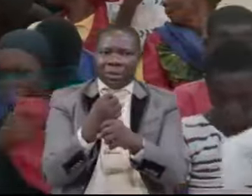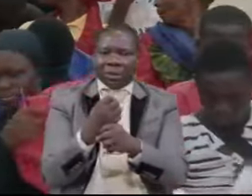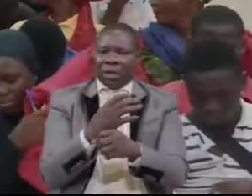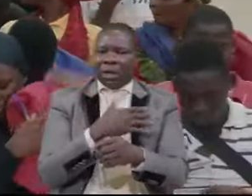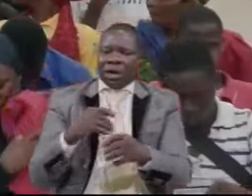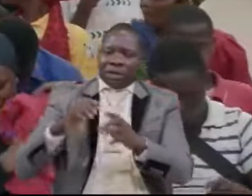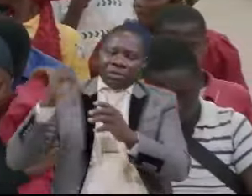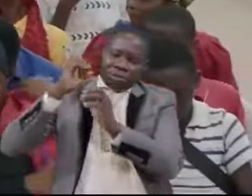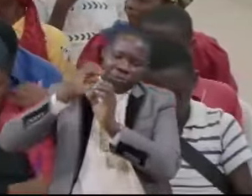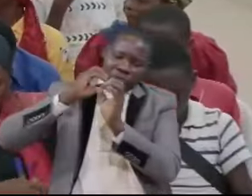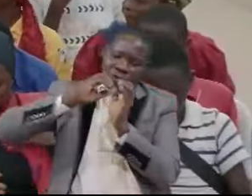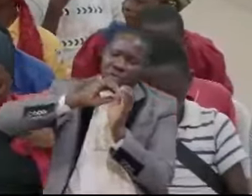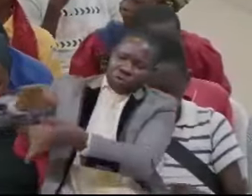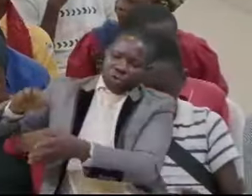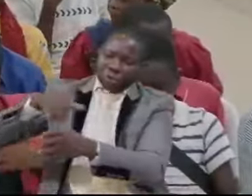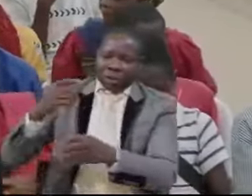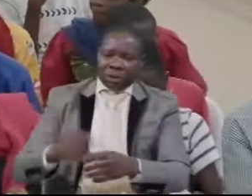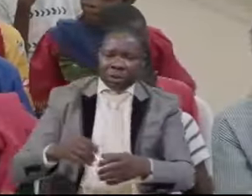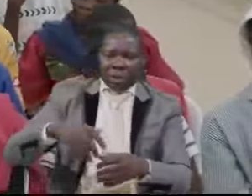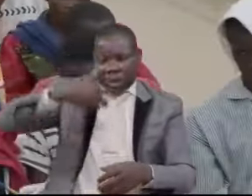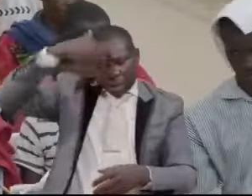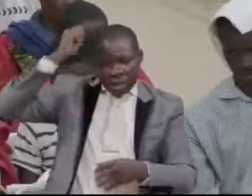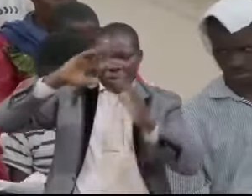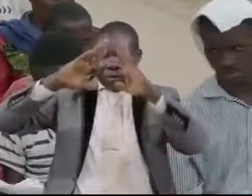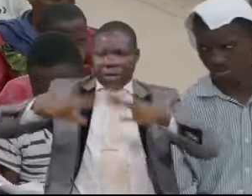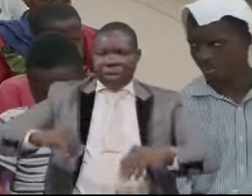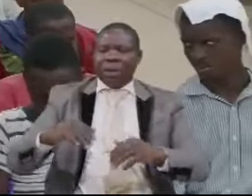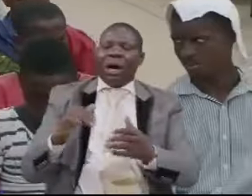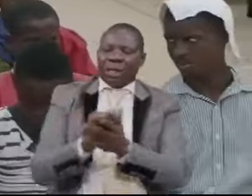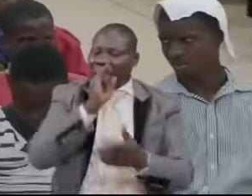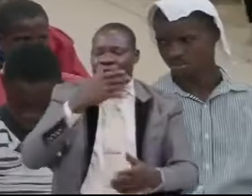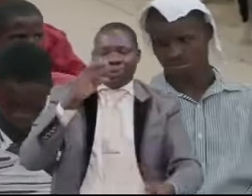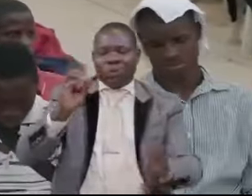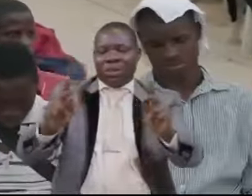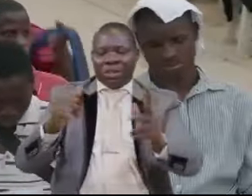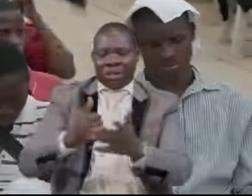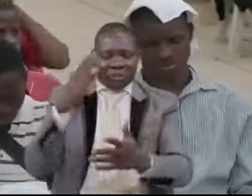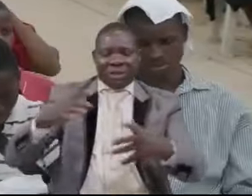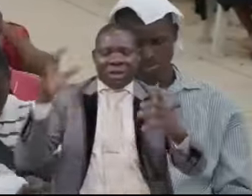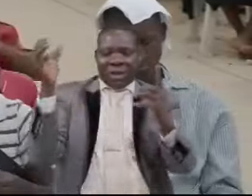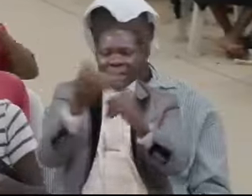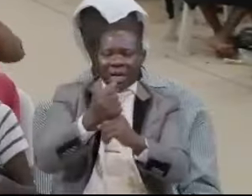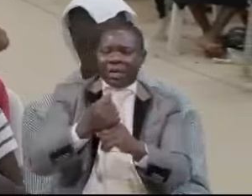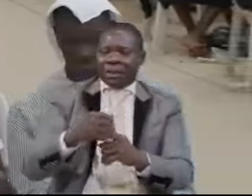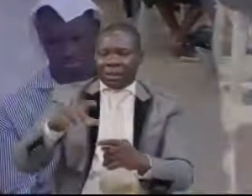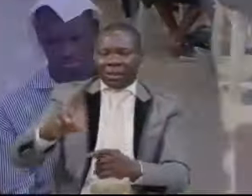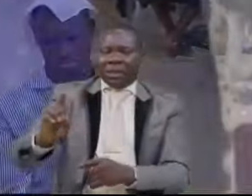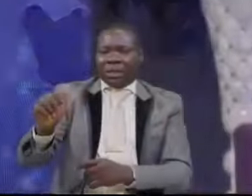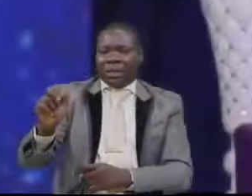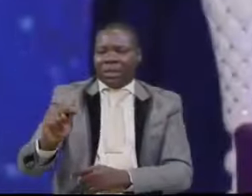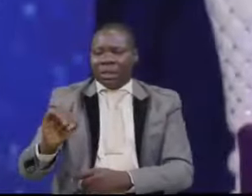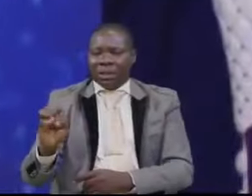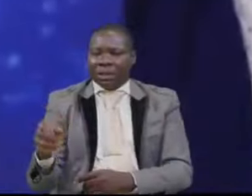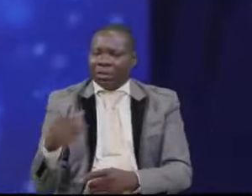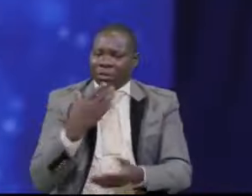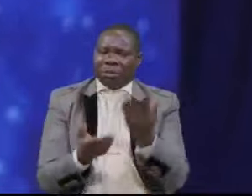said, that's right, that one will catch Daniel. Either he will be stubborn and heady and he'll keep on